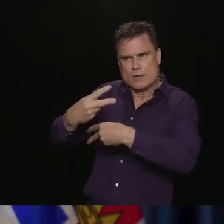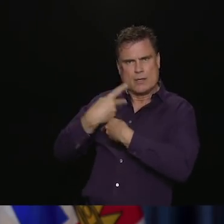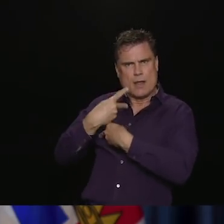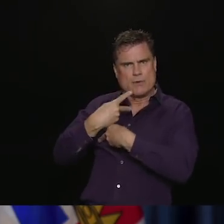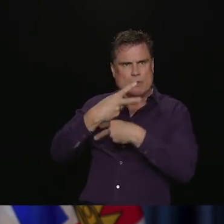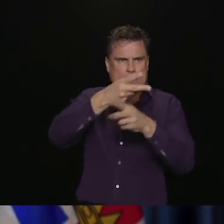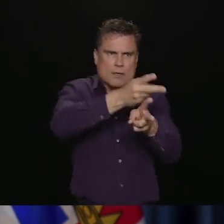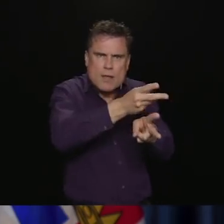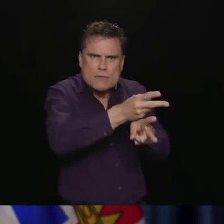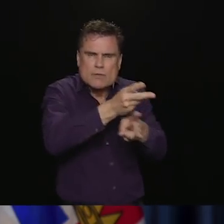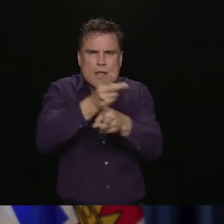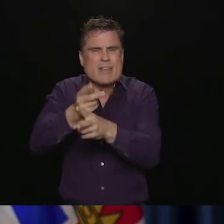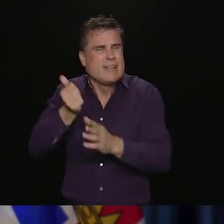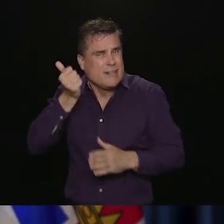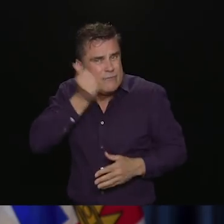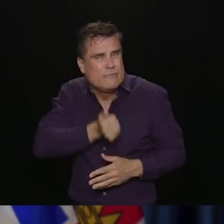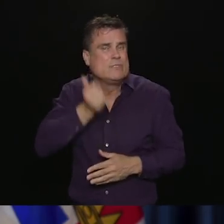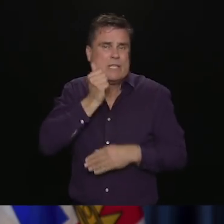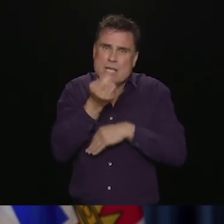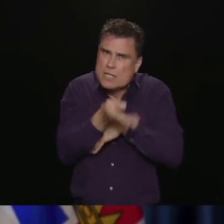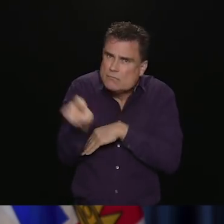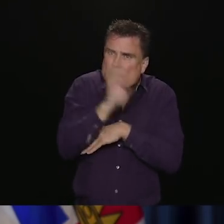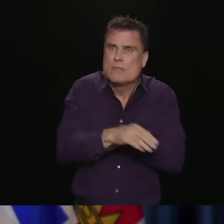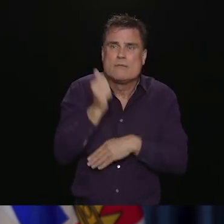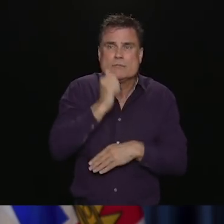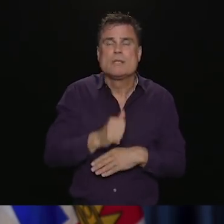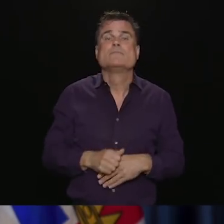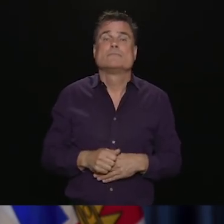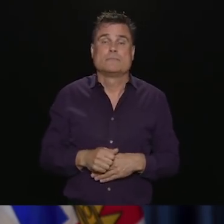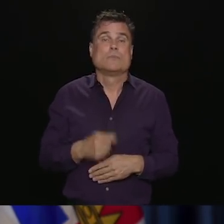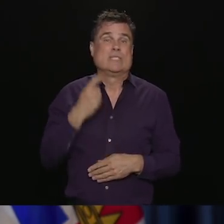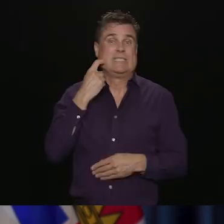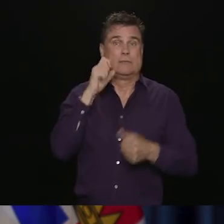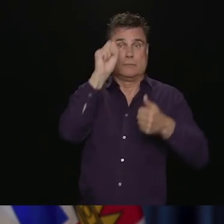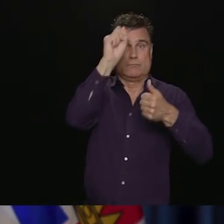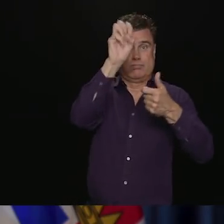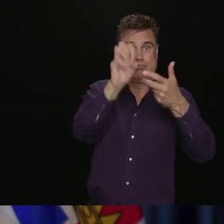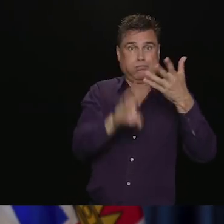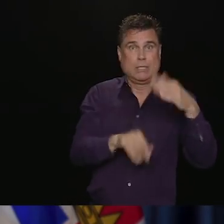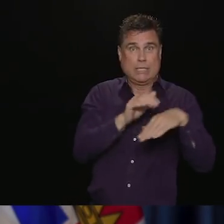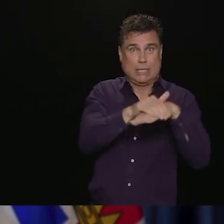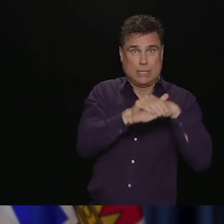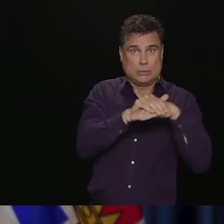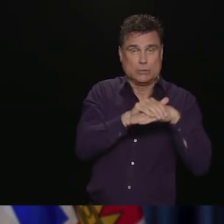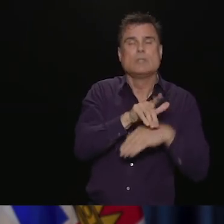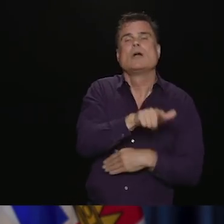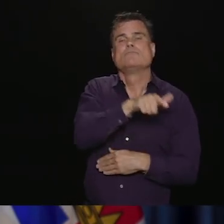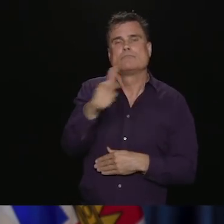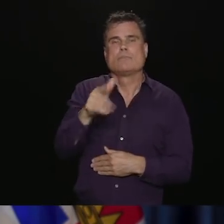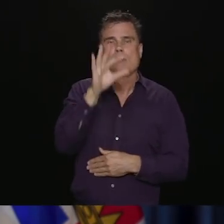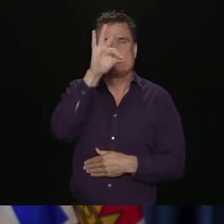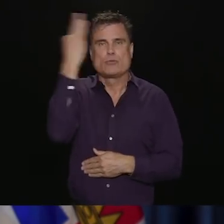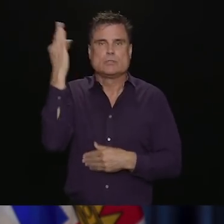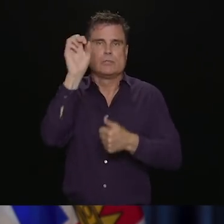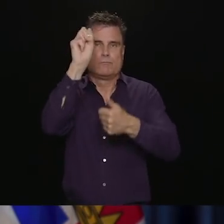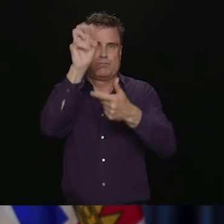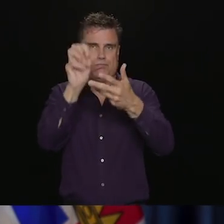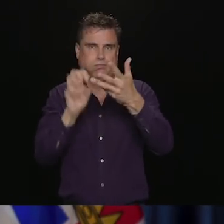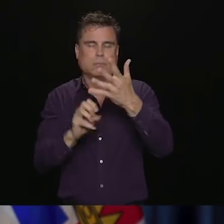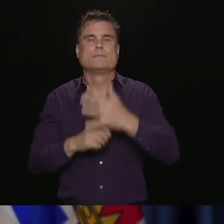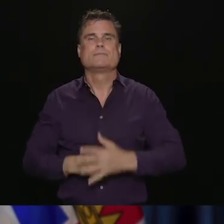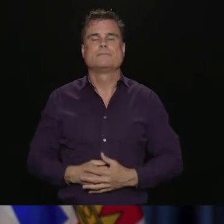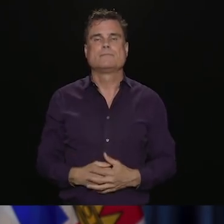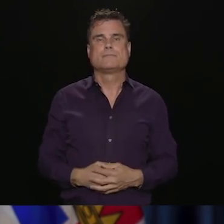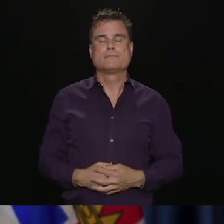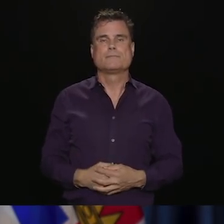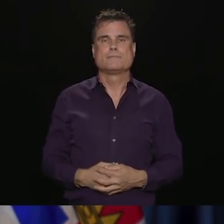beyond. Je veux dire quelques mots en français. Aujourd'hui, nous faisons le point sur le nombre de nouveaux cas pour 3 périodes de référence de